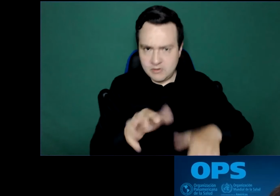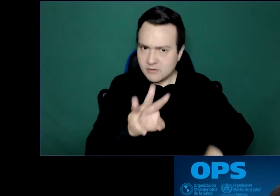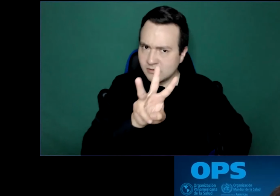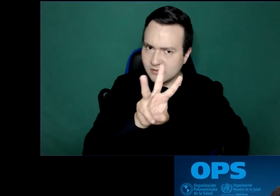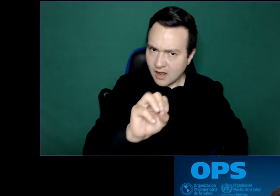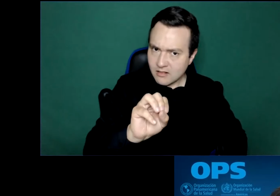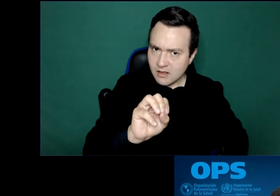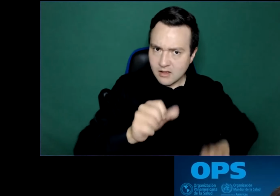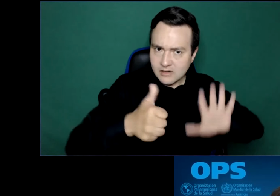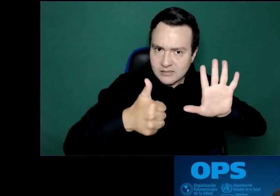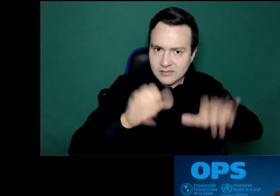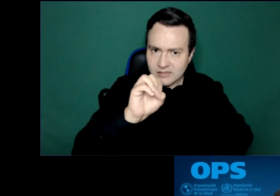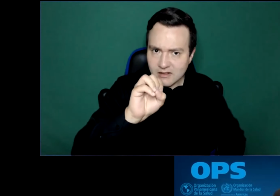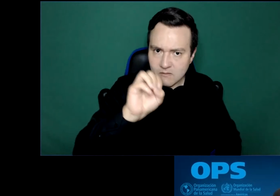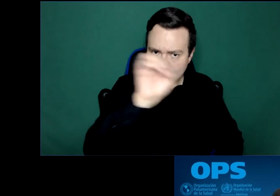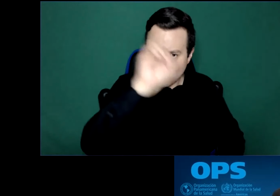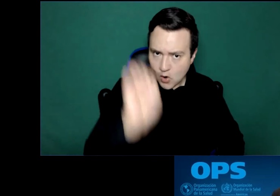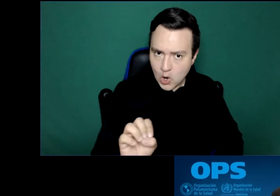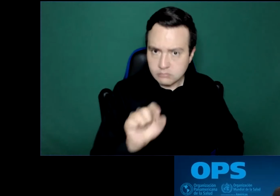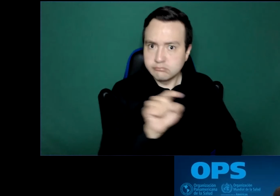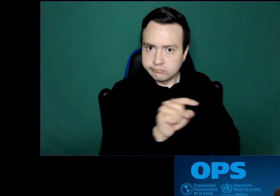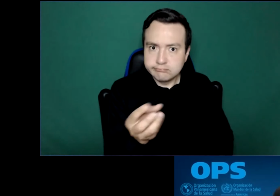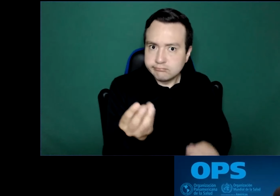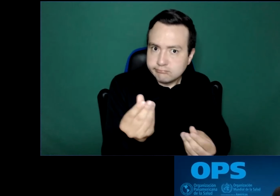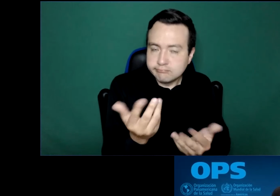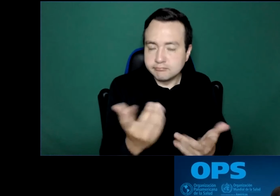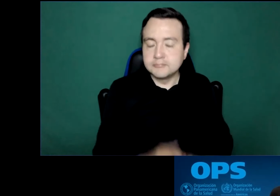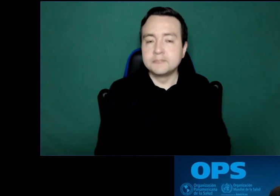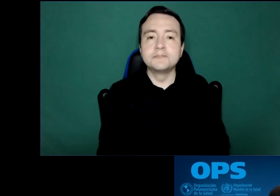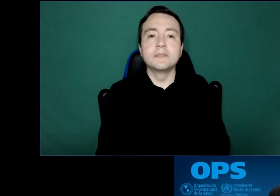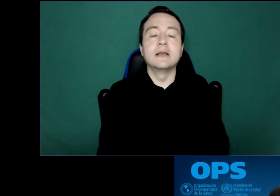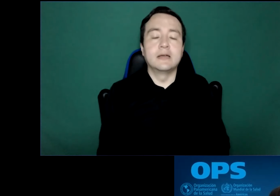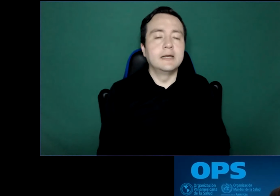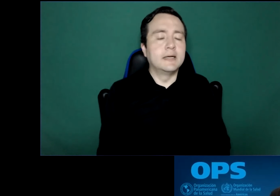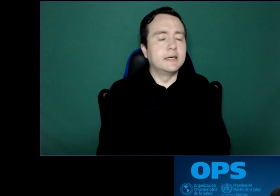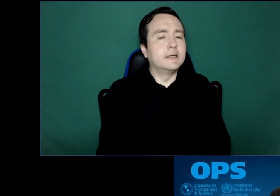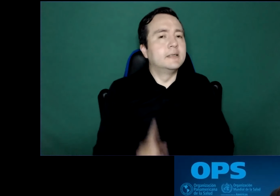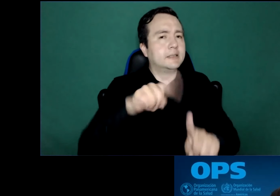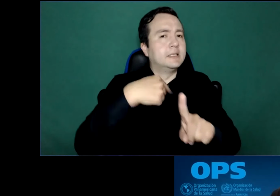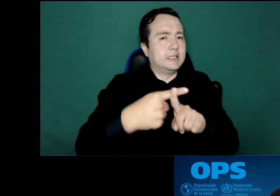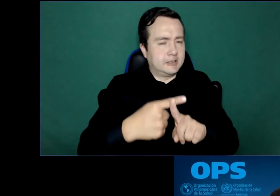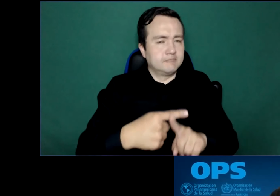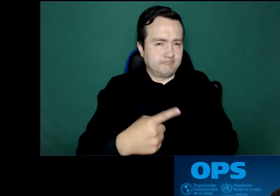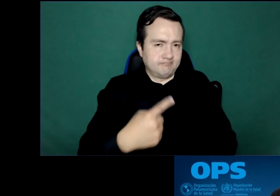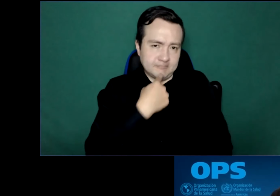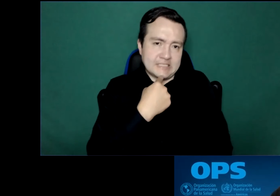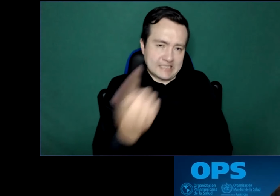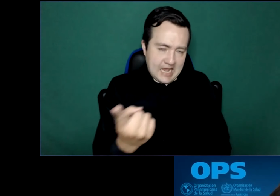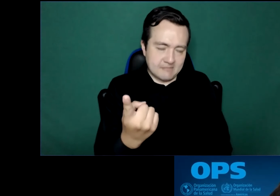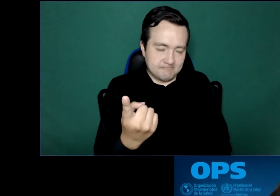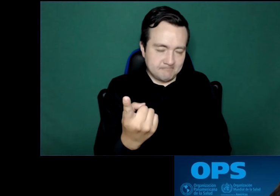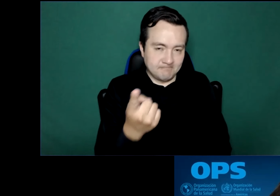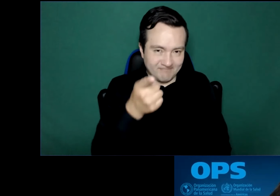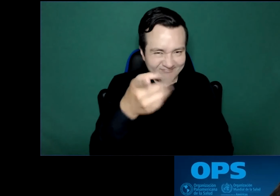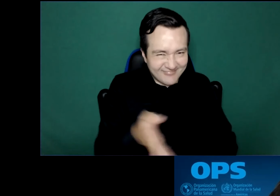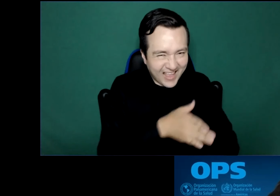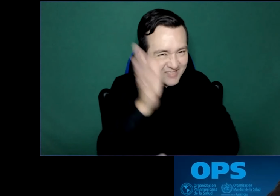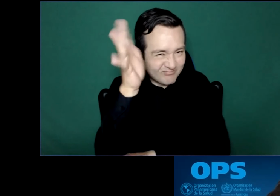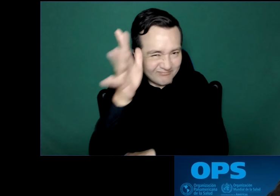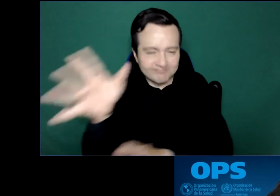this point in time. We also recognize, I think, as you very well pointed out, the importance of really zoning in